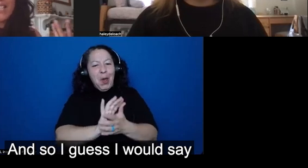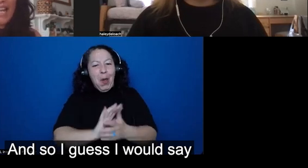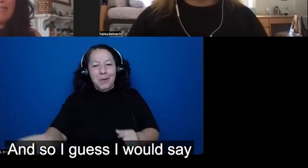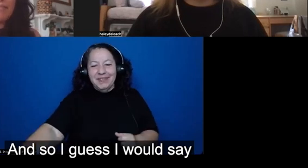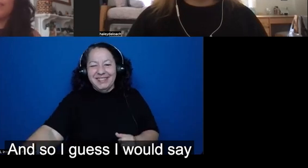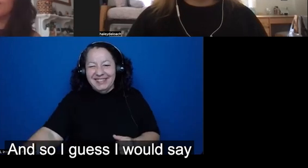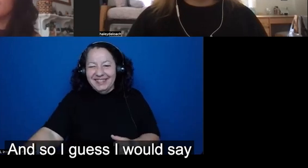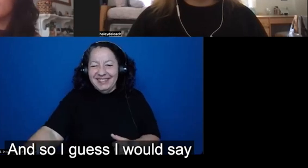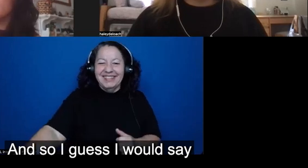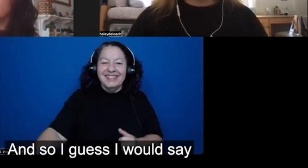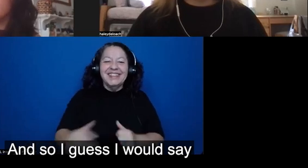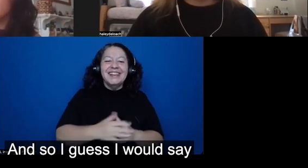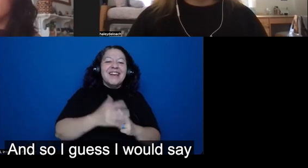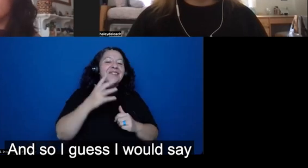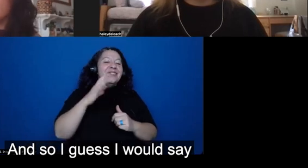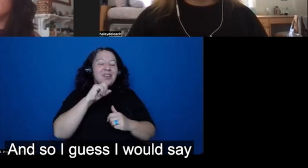I guess